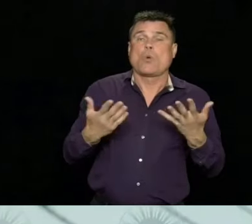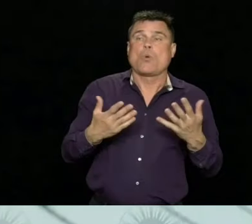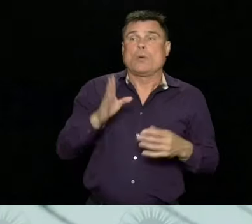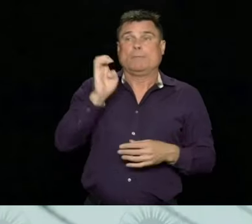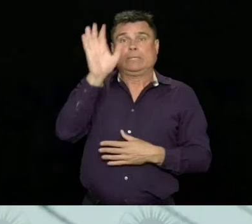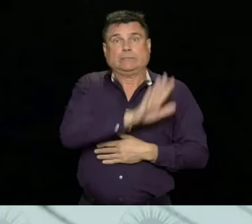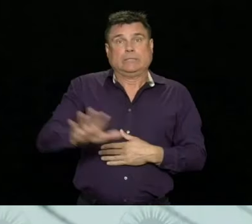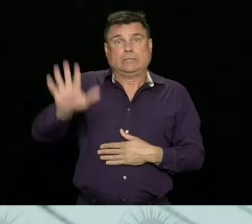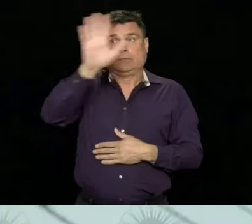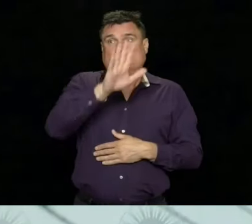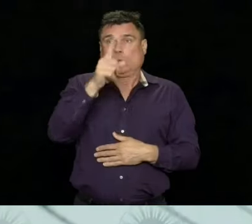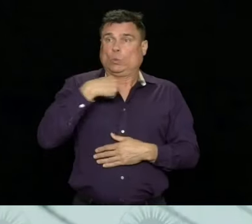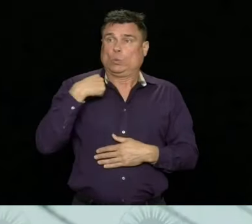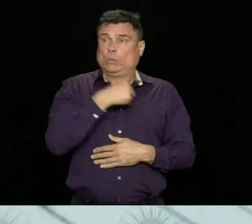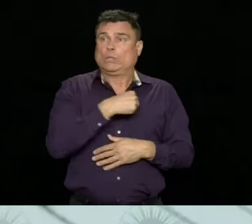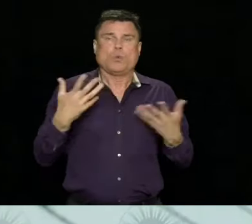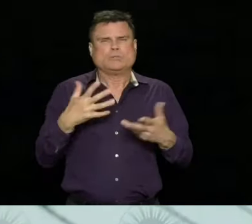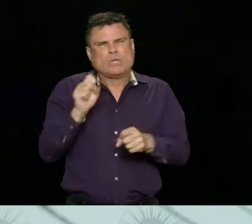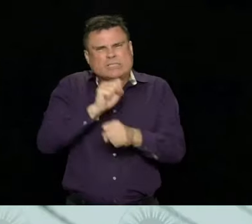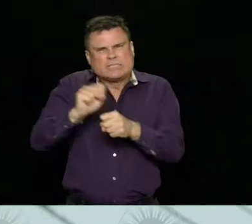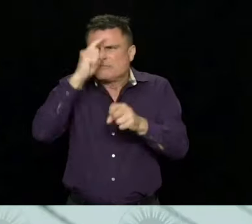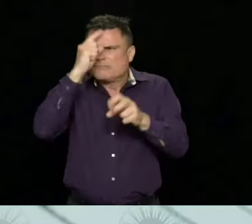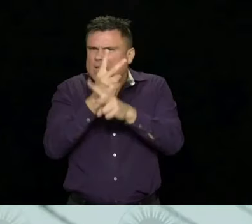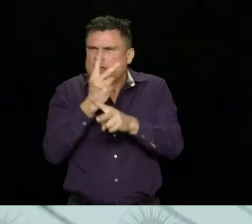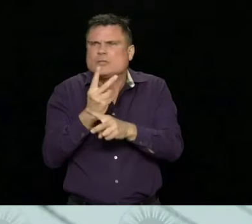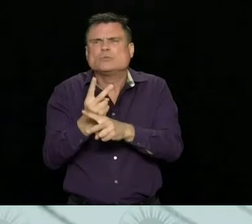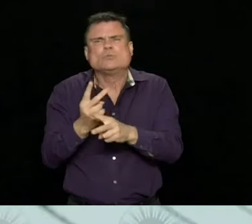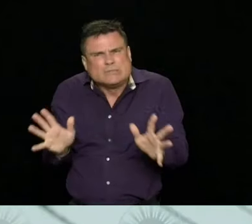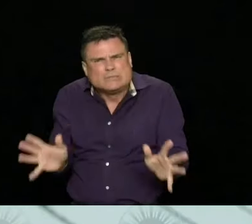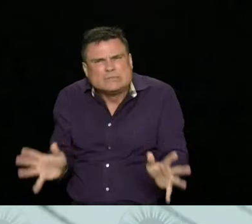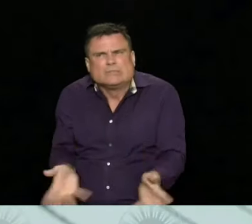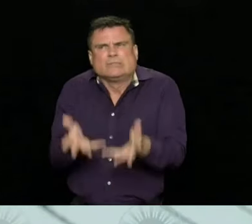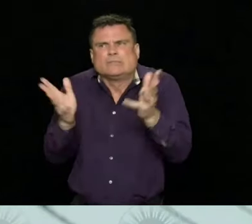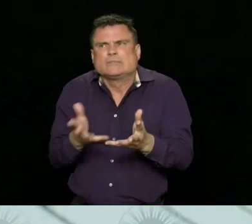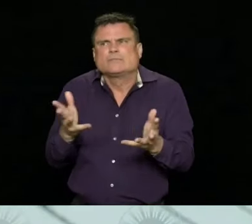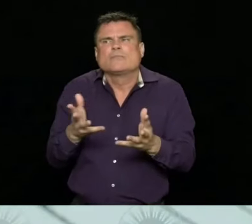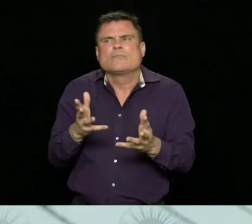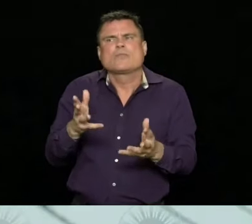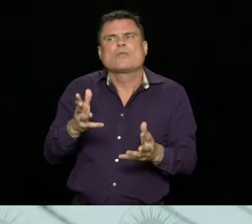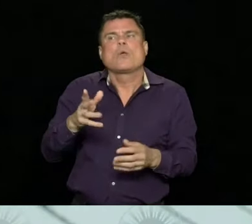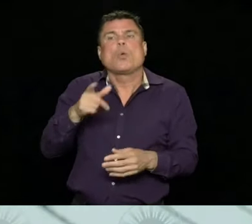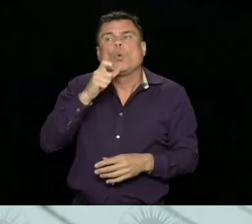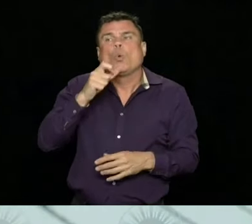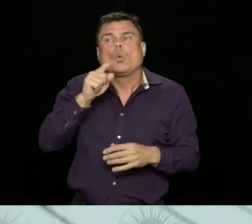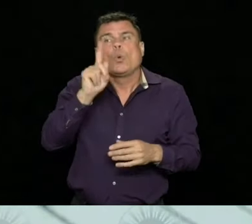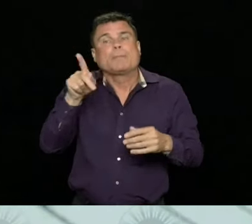who are the lowest paid workers in the province. Minimum wage is going to go up